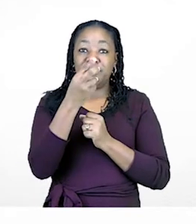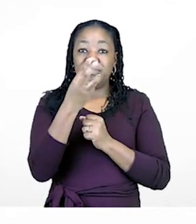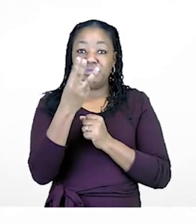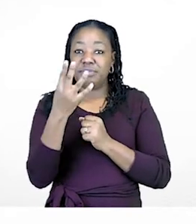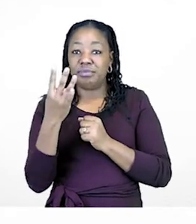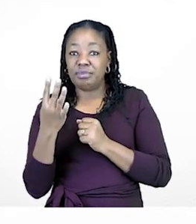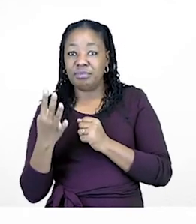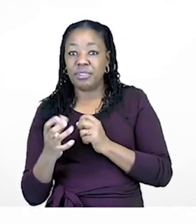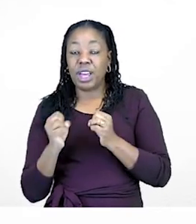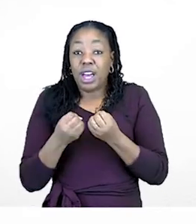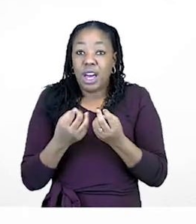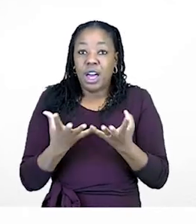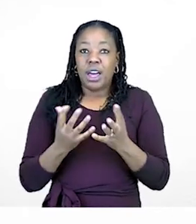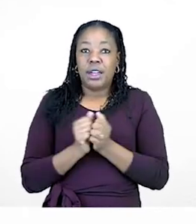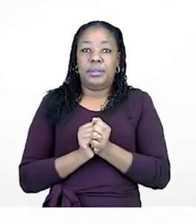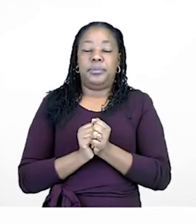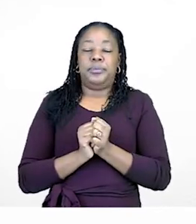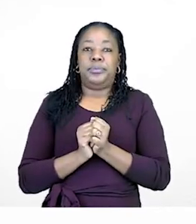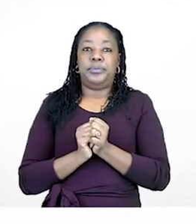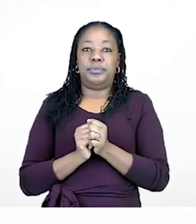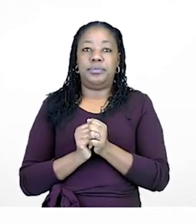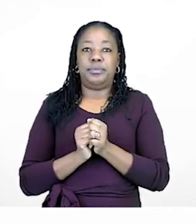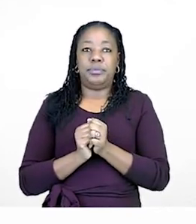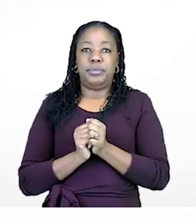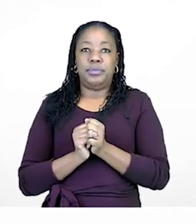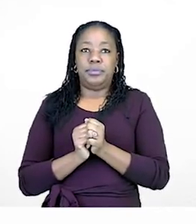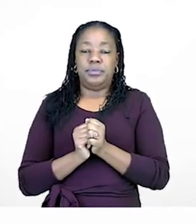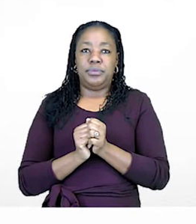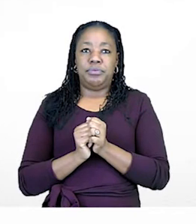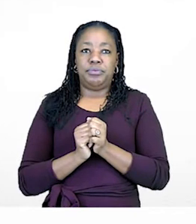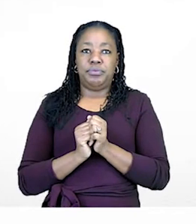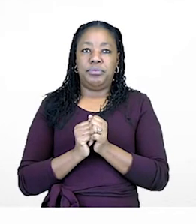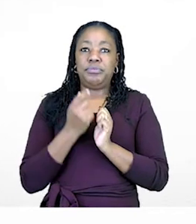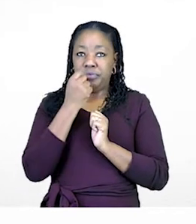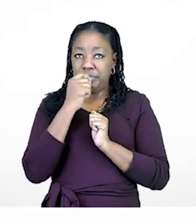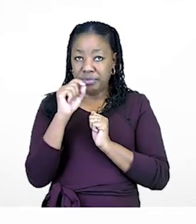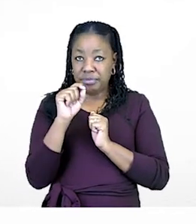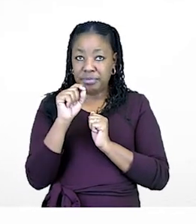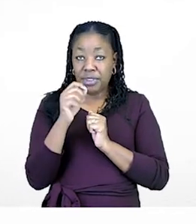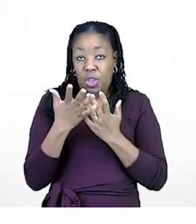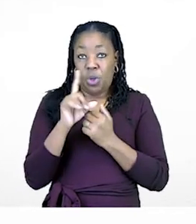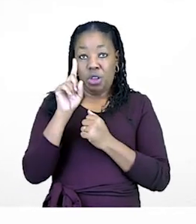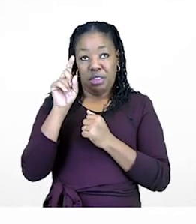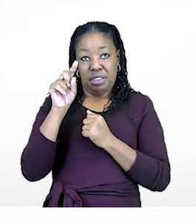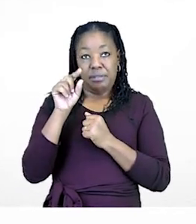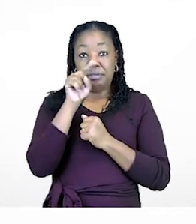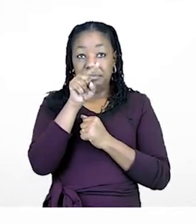with me using what you have, either your finger or your pencil. And let's count